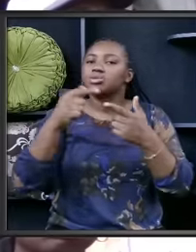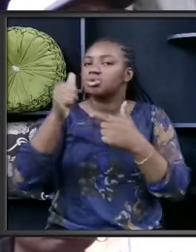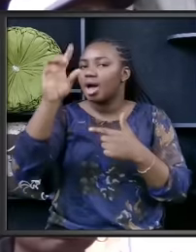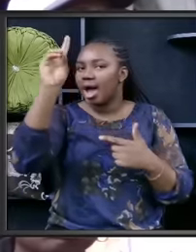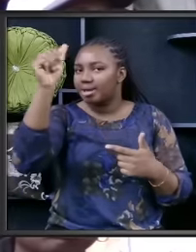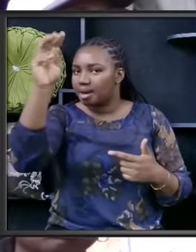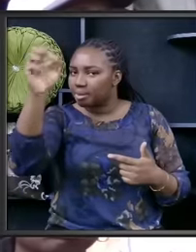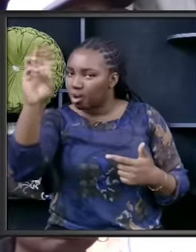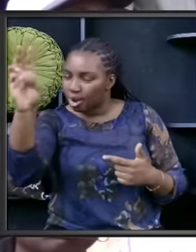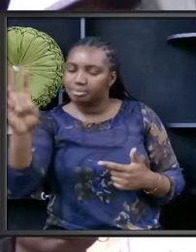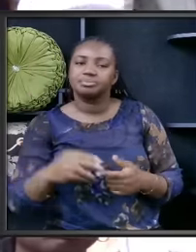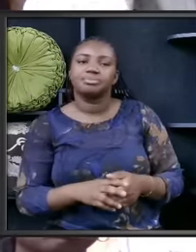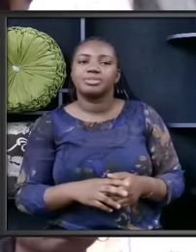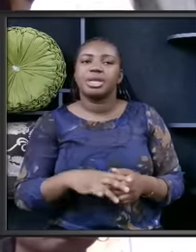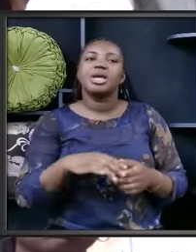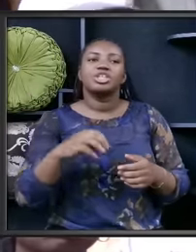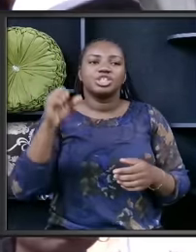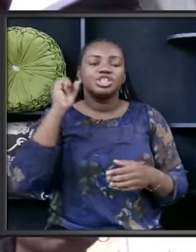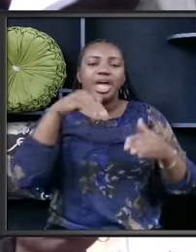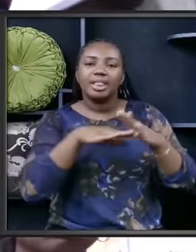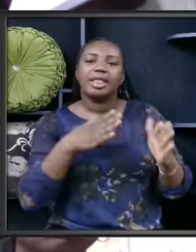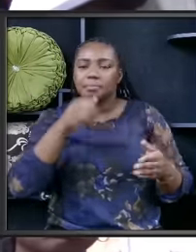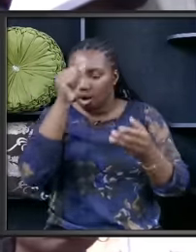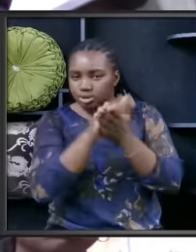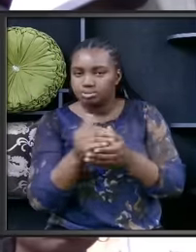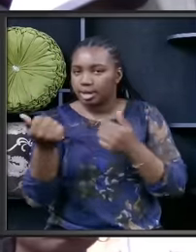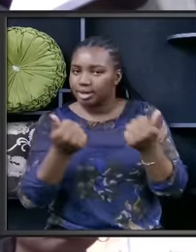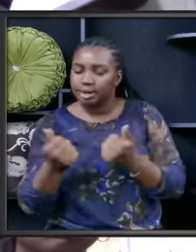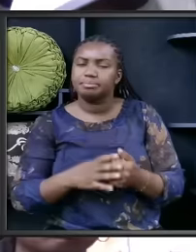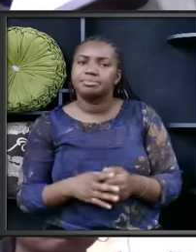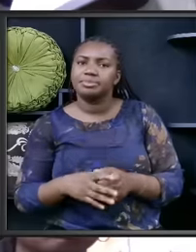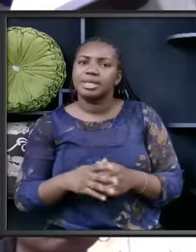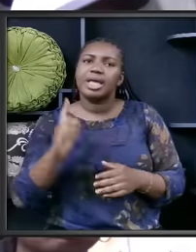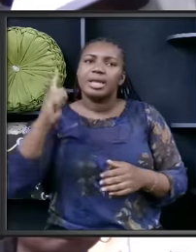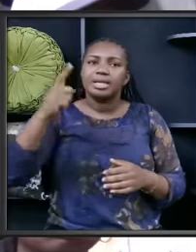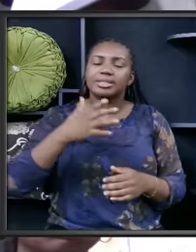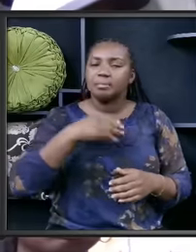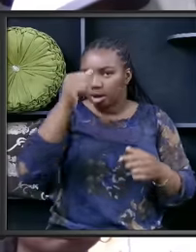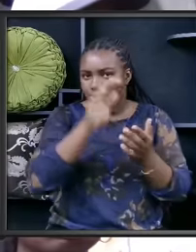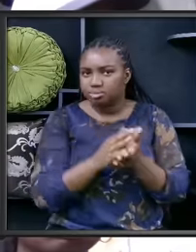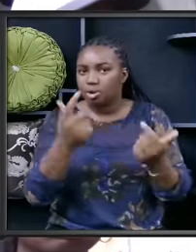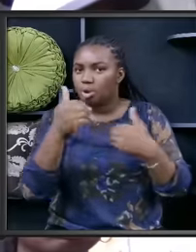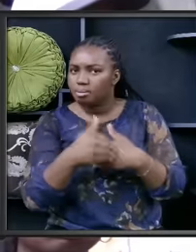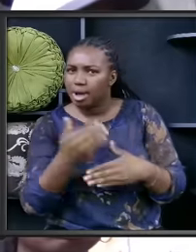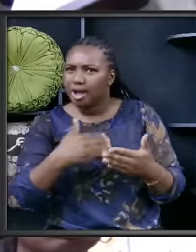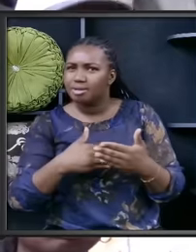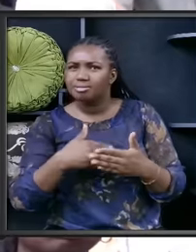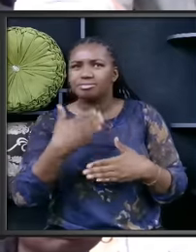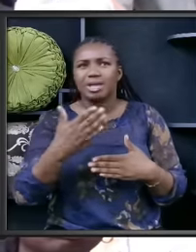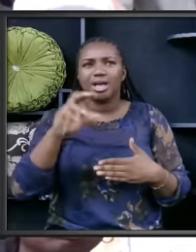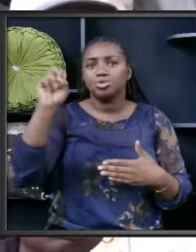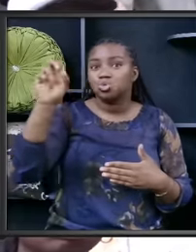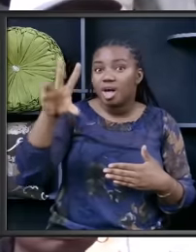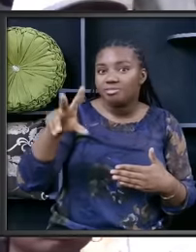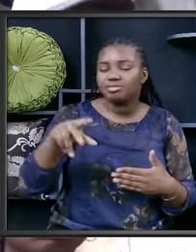My husband come carry him the worker. So now my husband come back around after 12 or